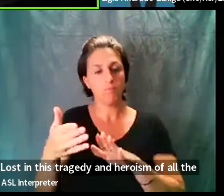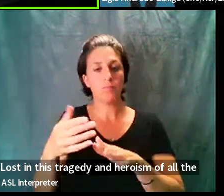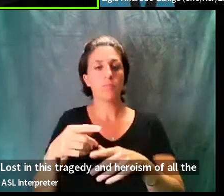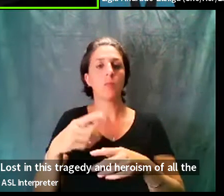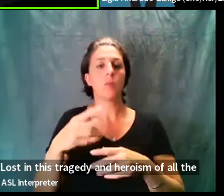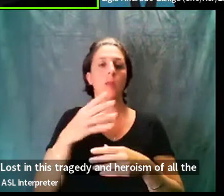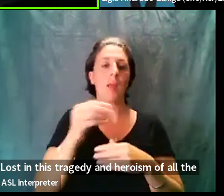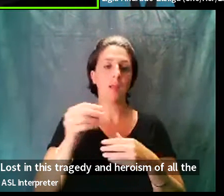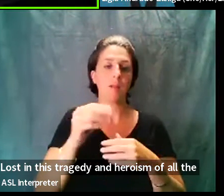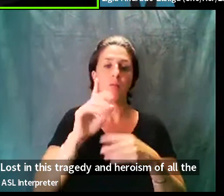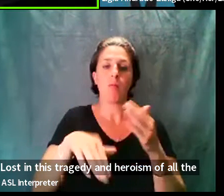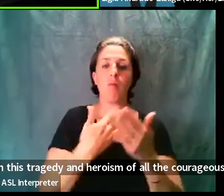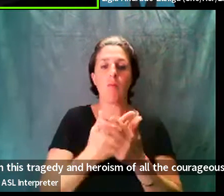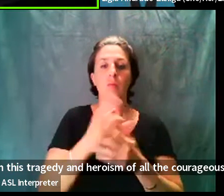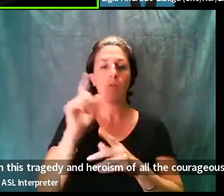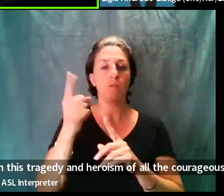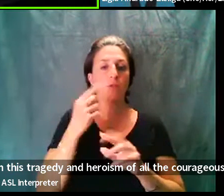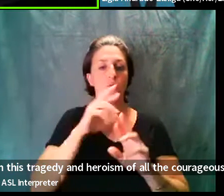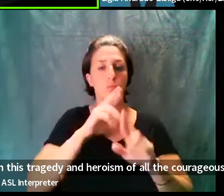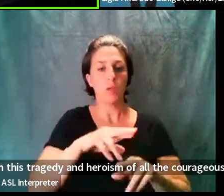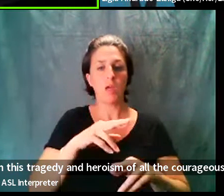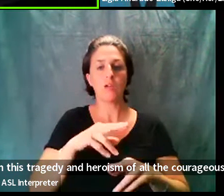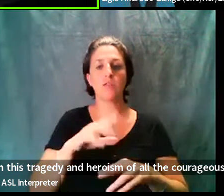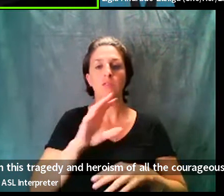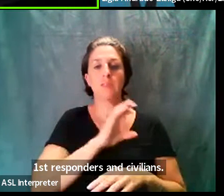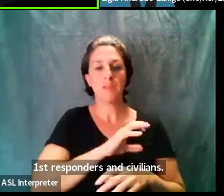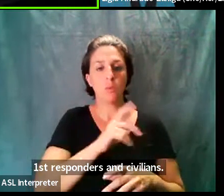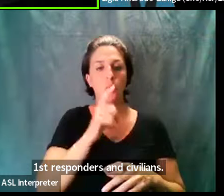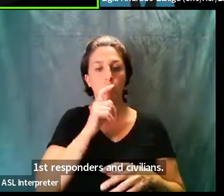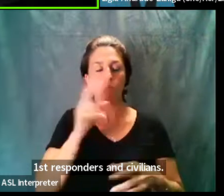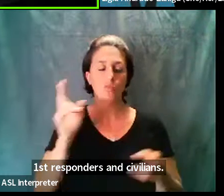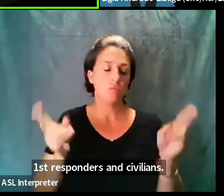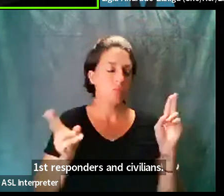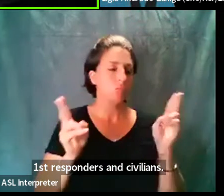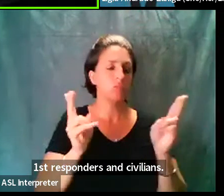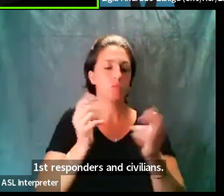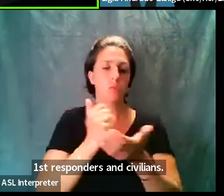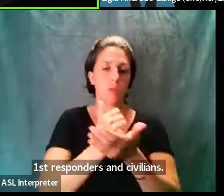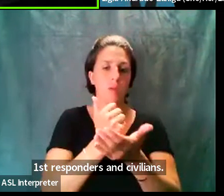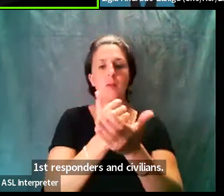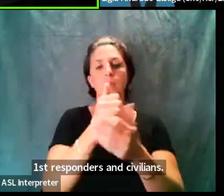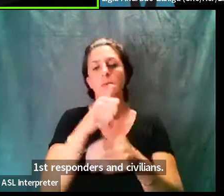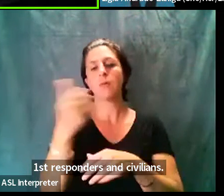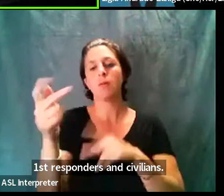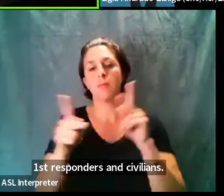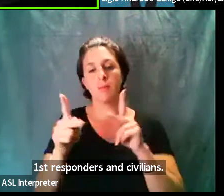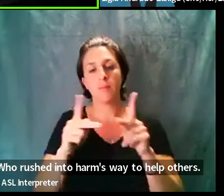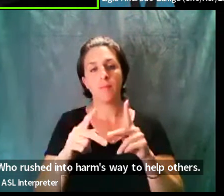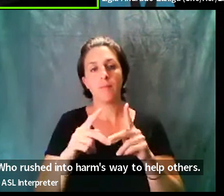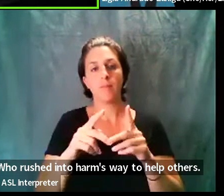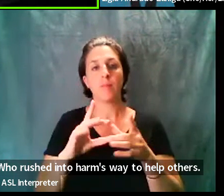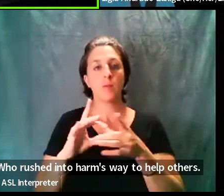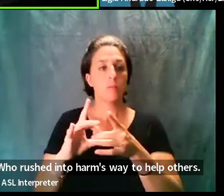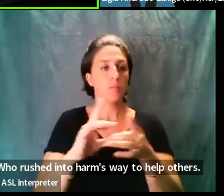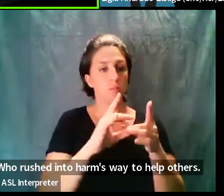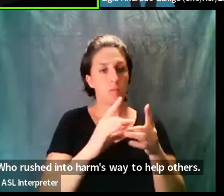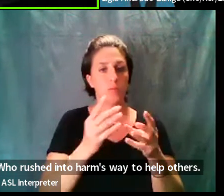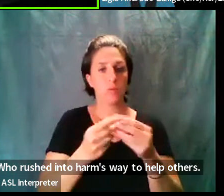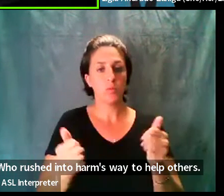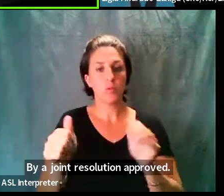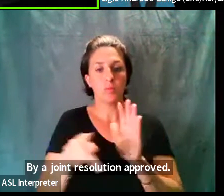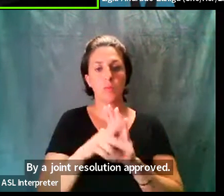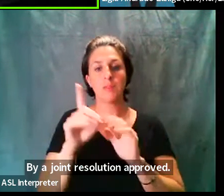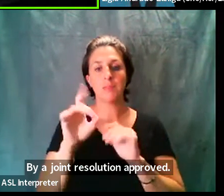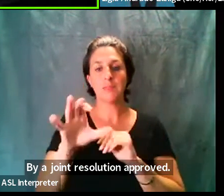and civilians who rushed into harm's way to help others. By a joint resolution approved December